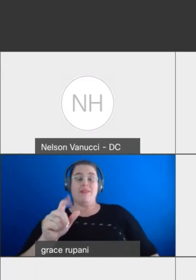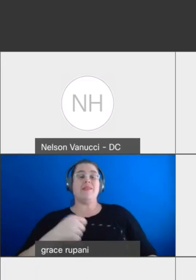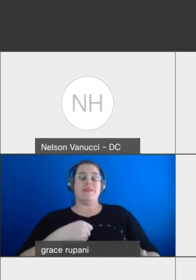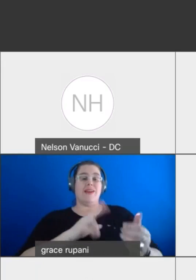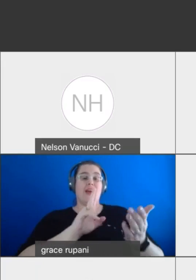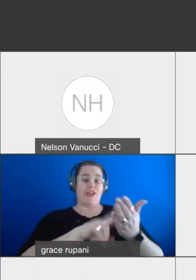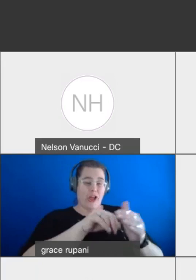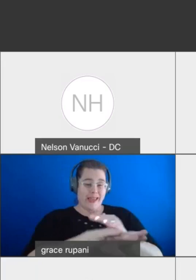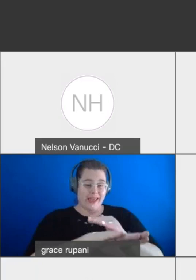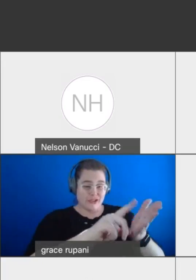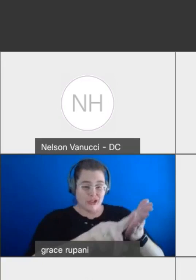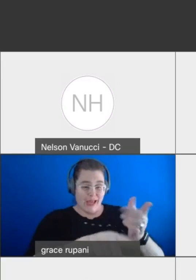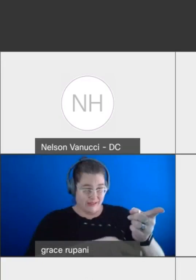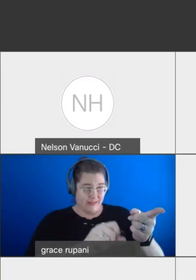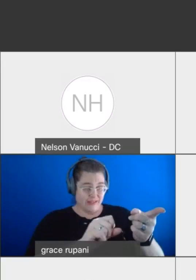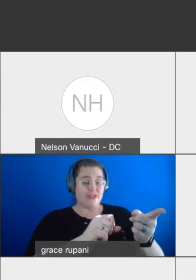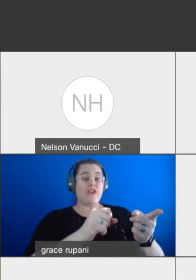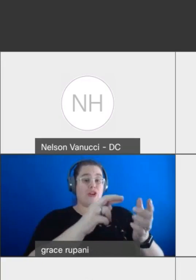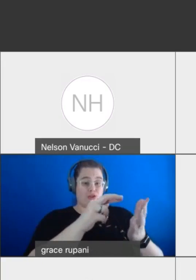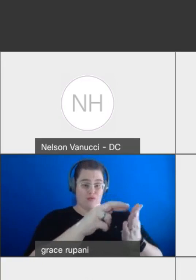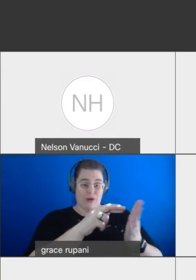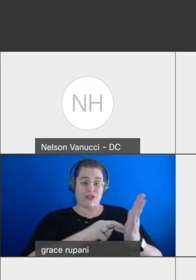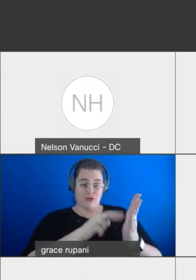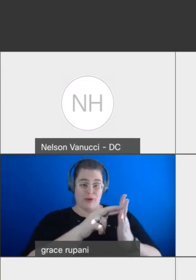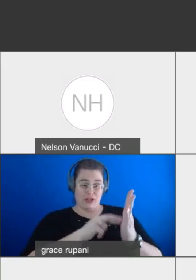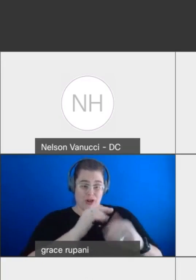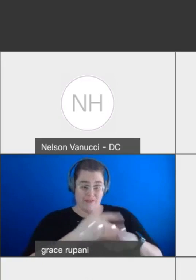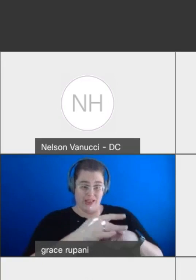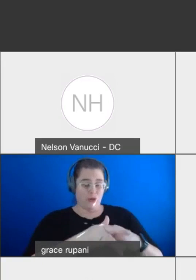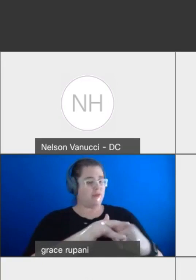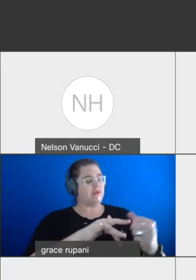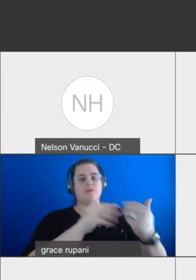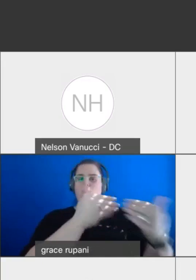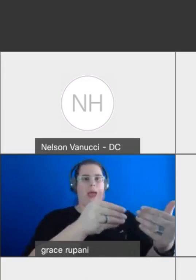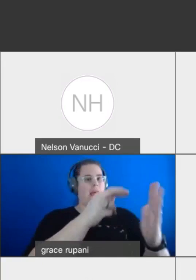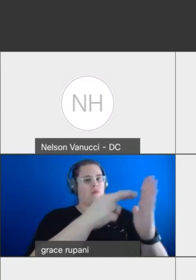register. For example, even before the